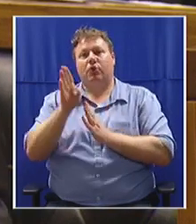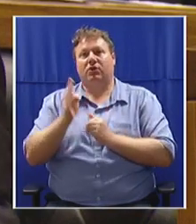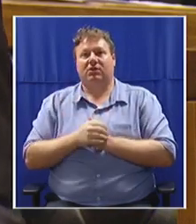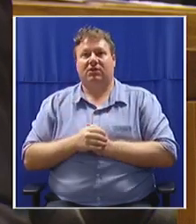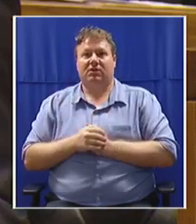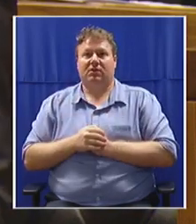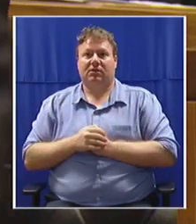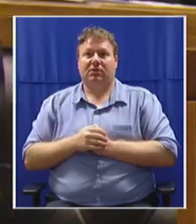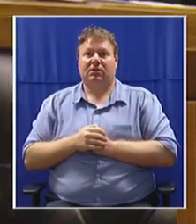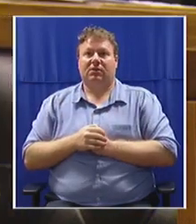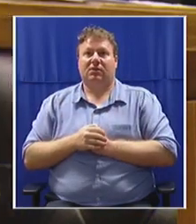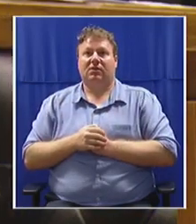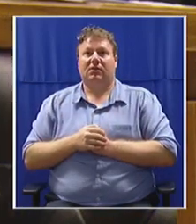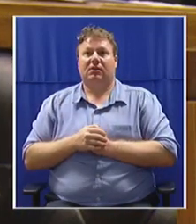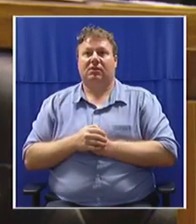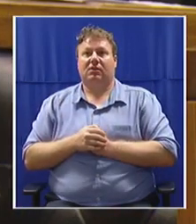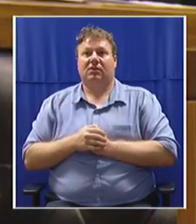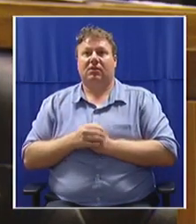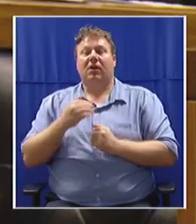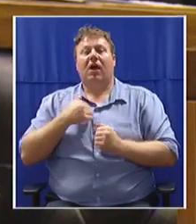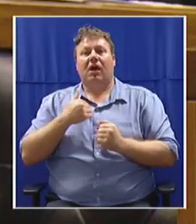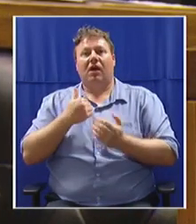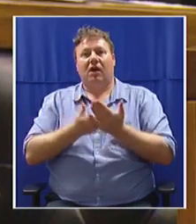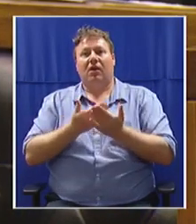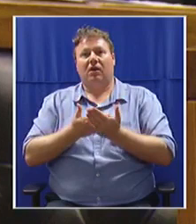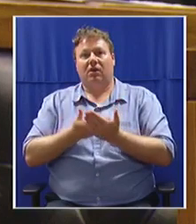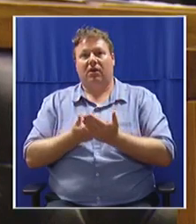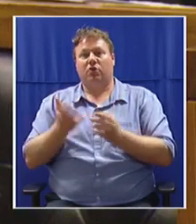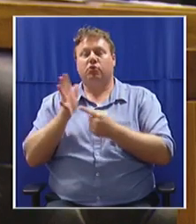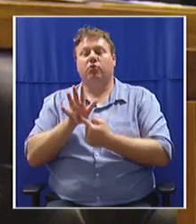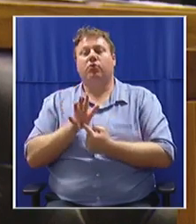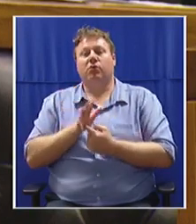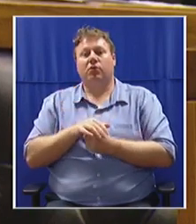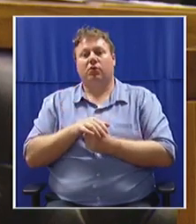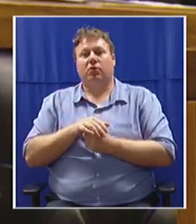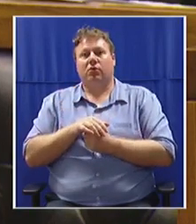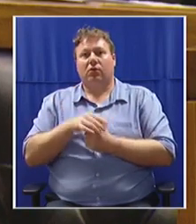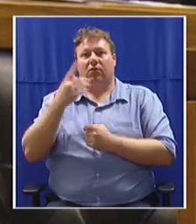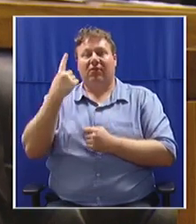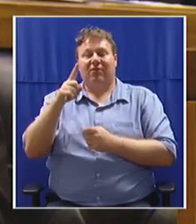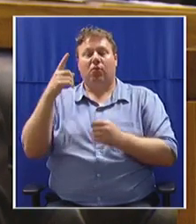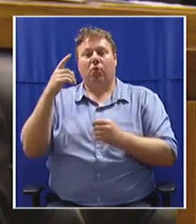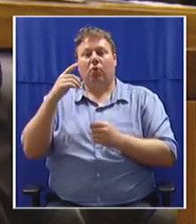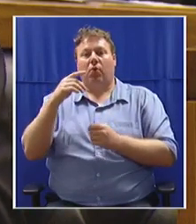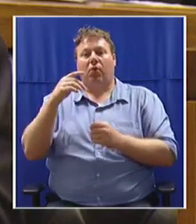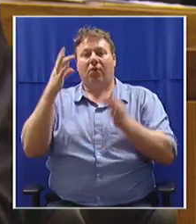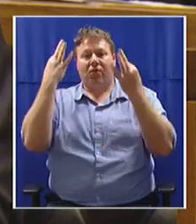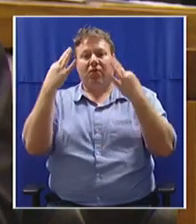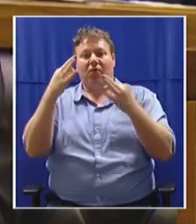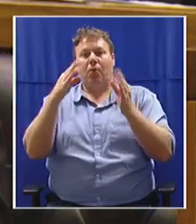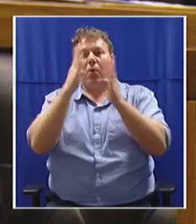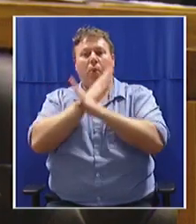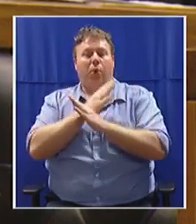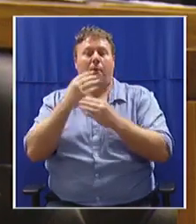Of course, I can account for informal businesses,